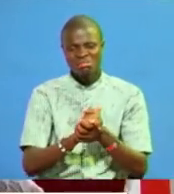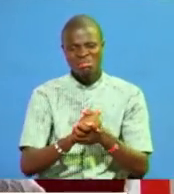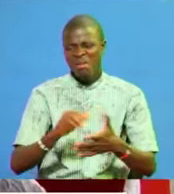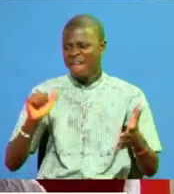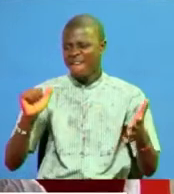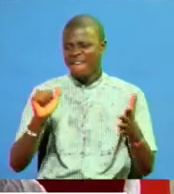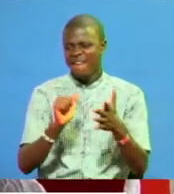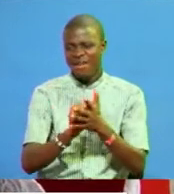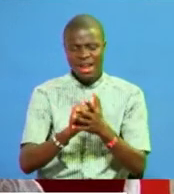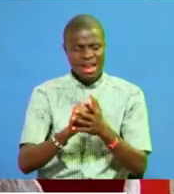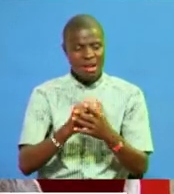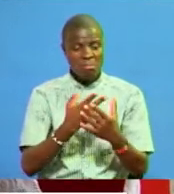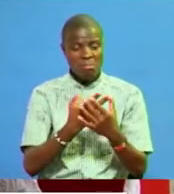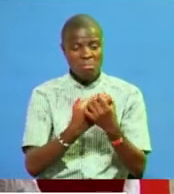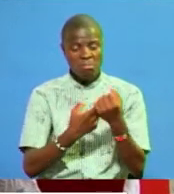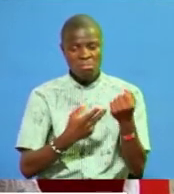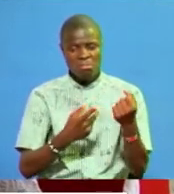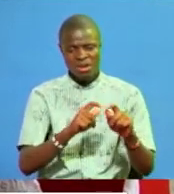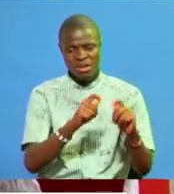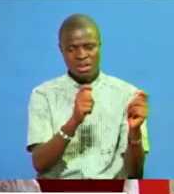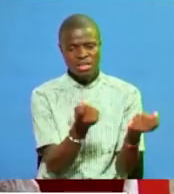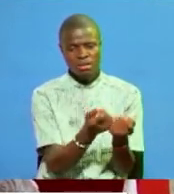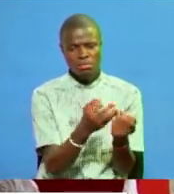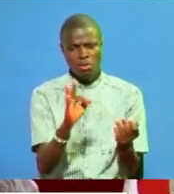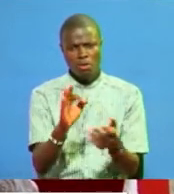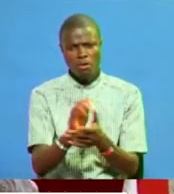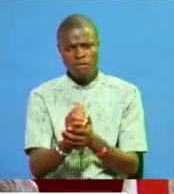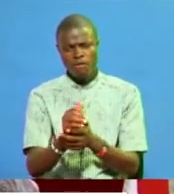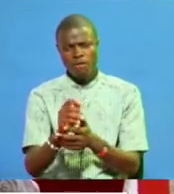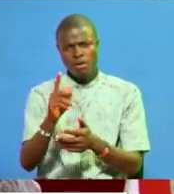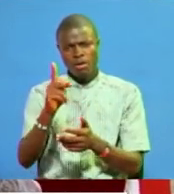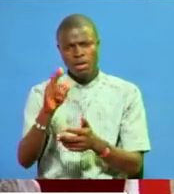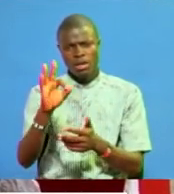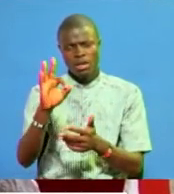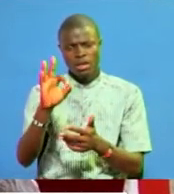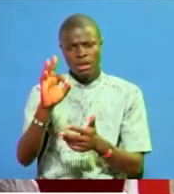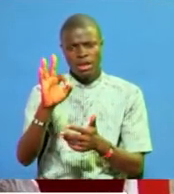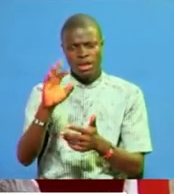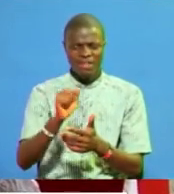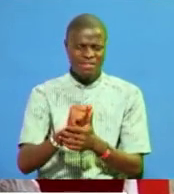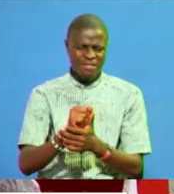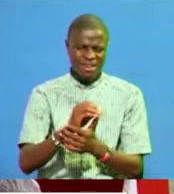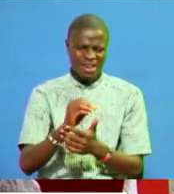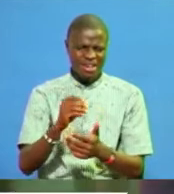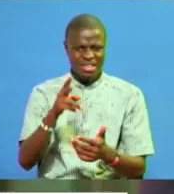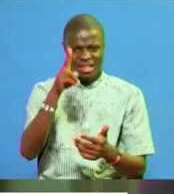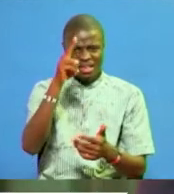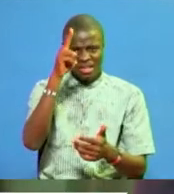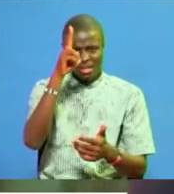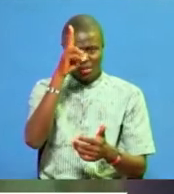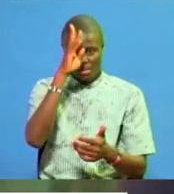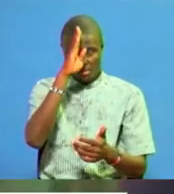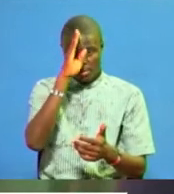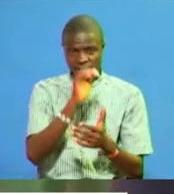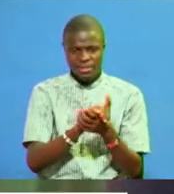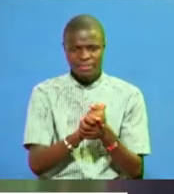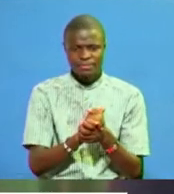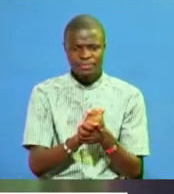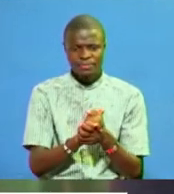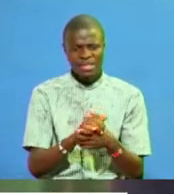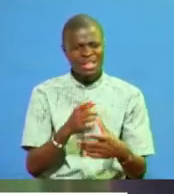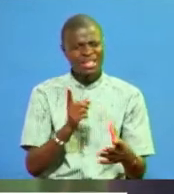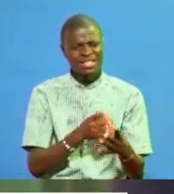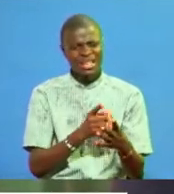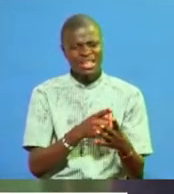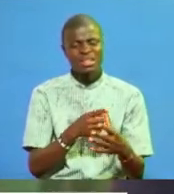joint security operation team consisting of the military and police, which will start its operation on Tuesday. The